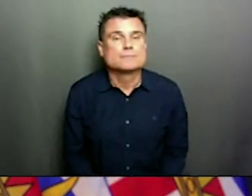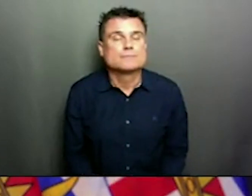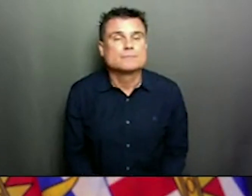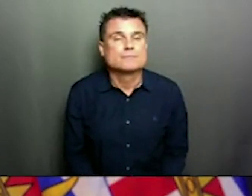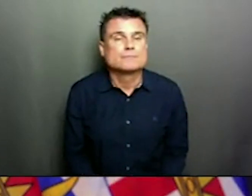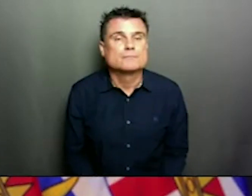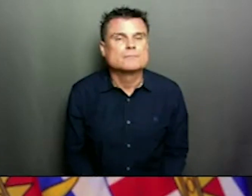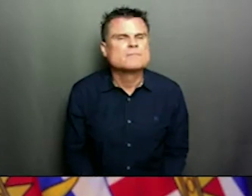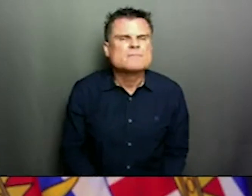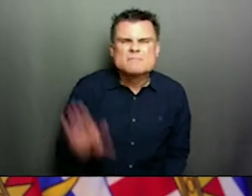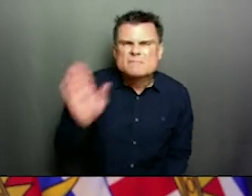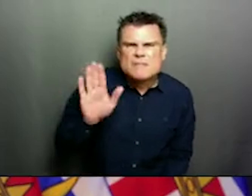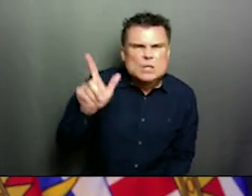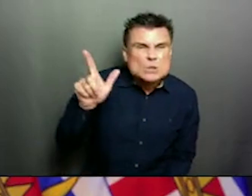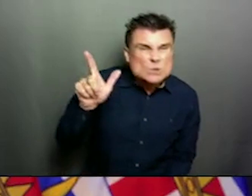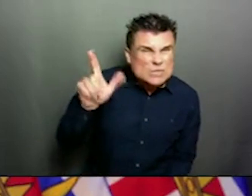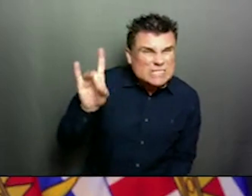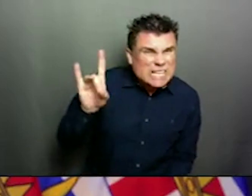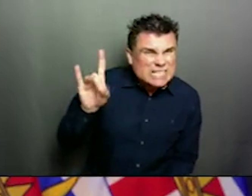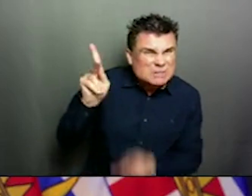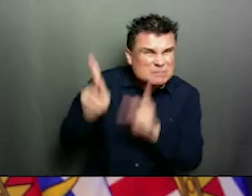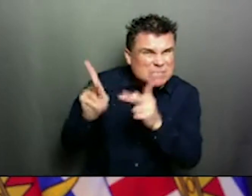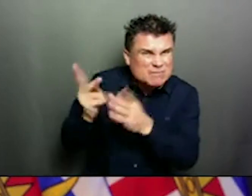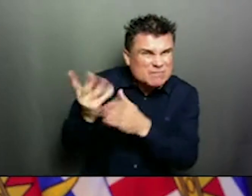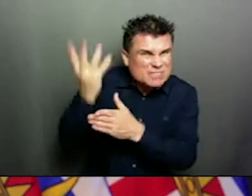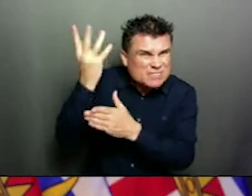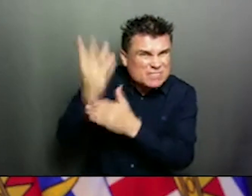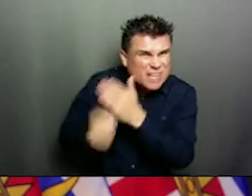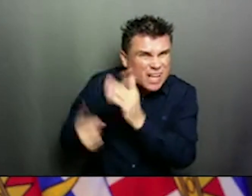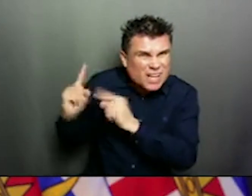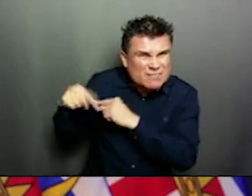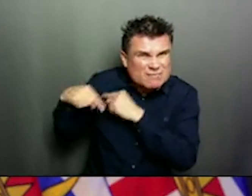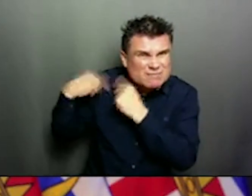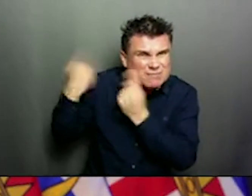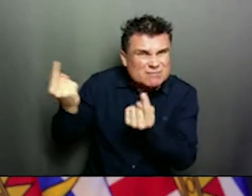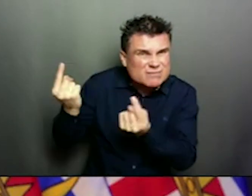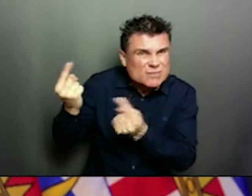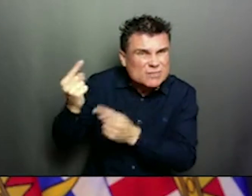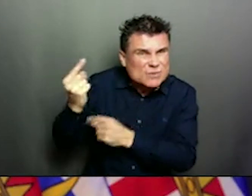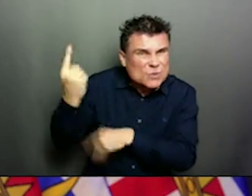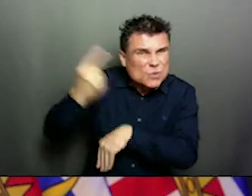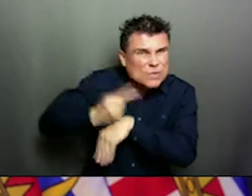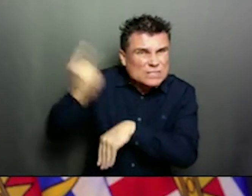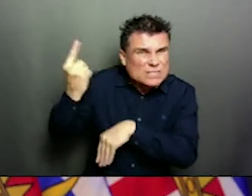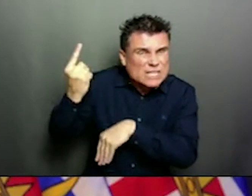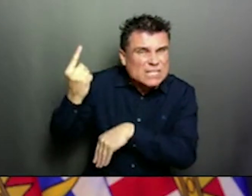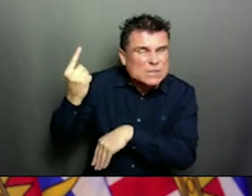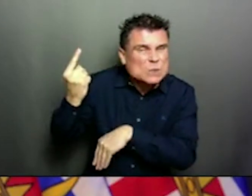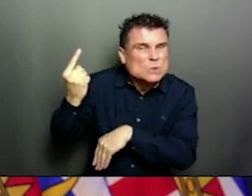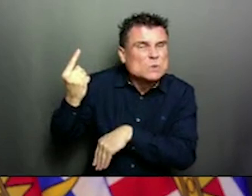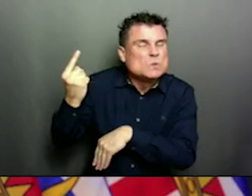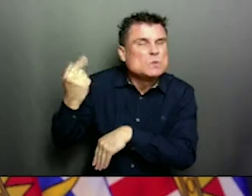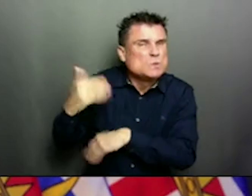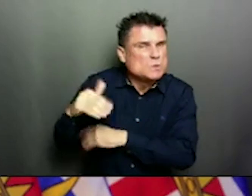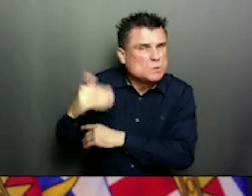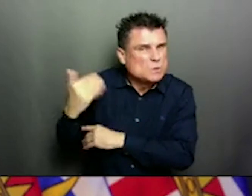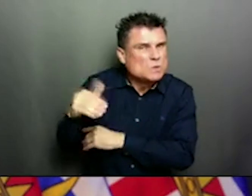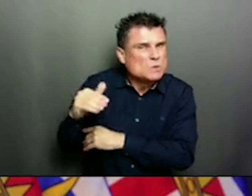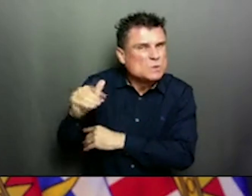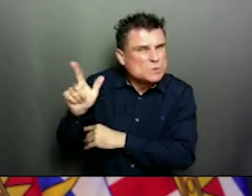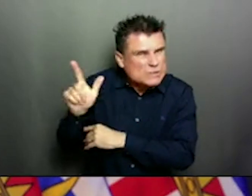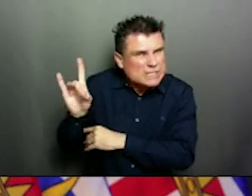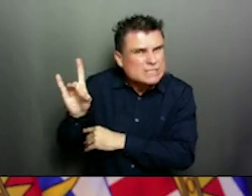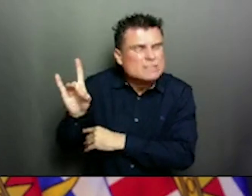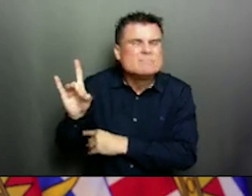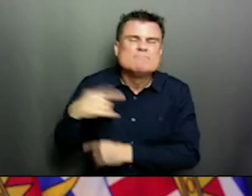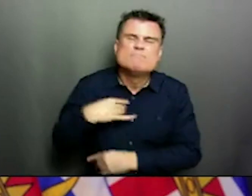message is to perhaps residents in long-term care or their families who may be worried about the next couple of weeks